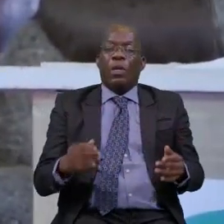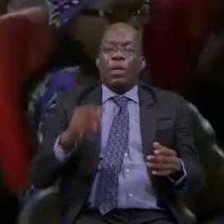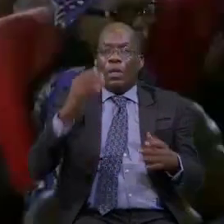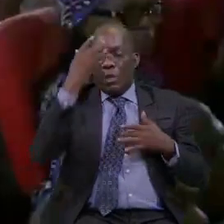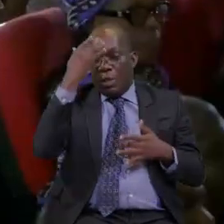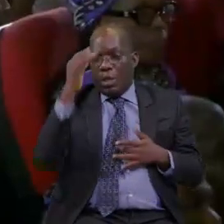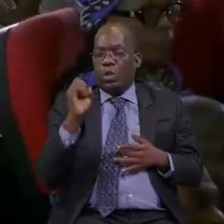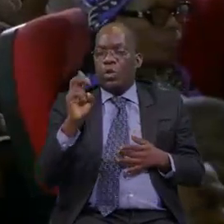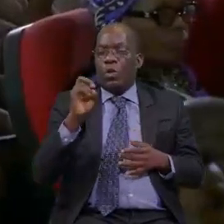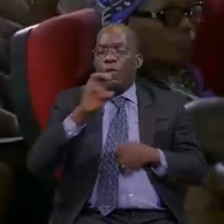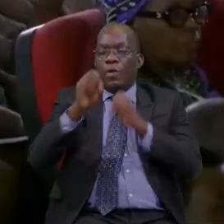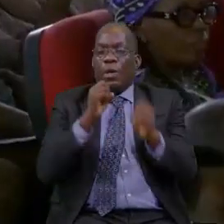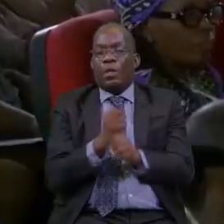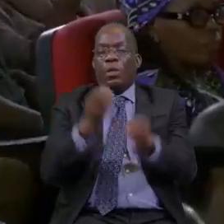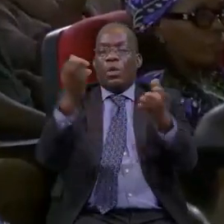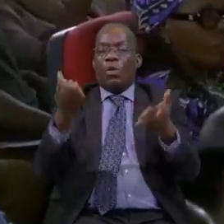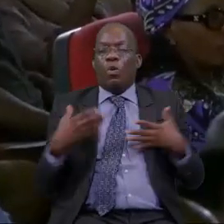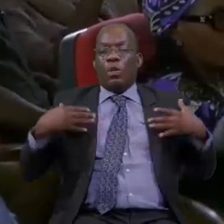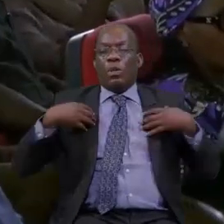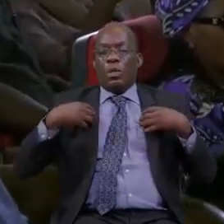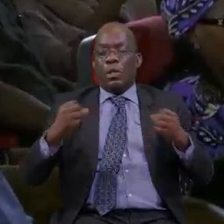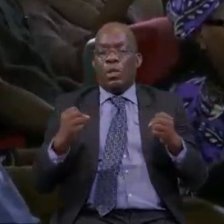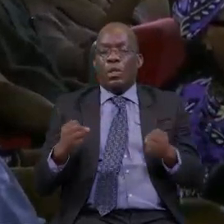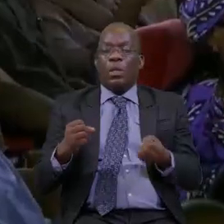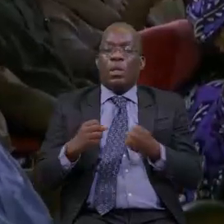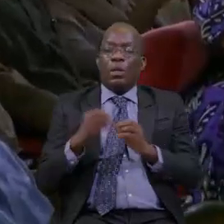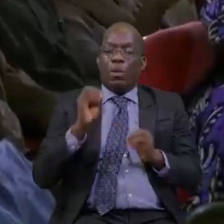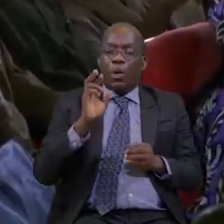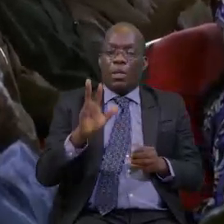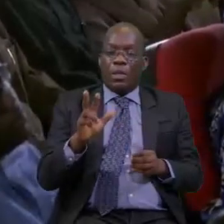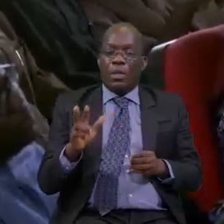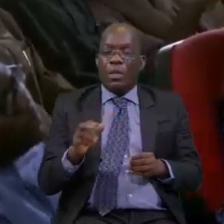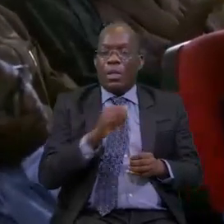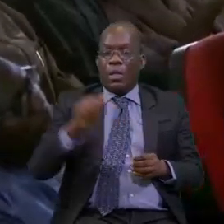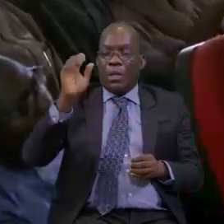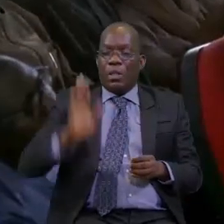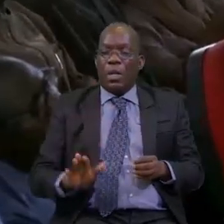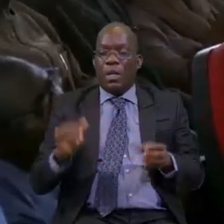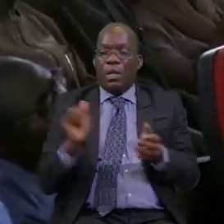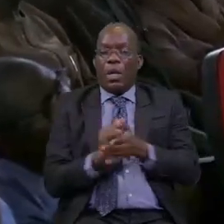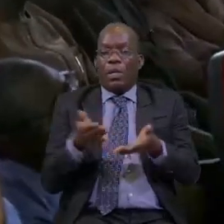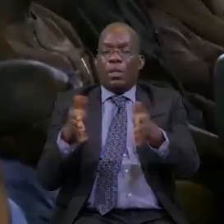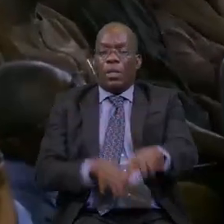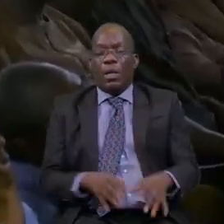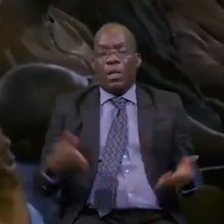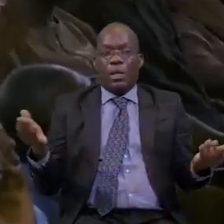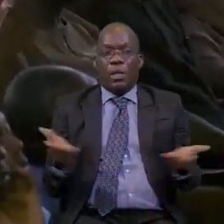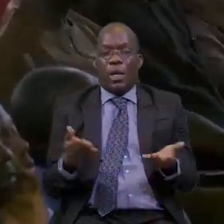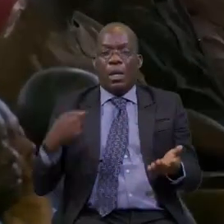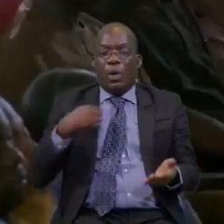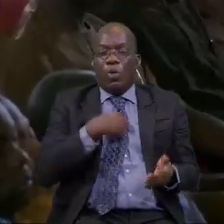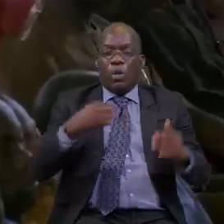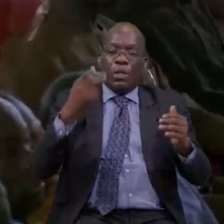wanted healing. Number three, a child actually died. And here we find